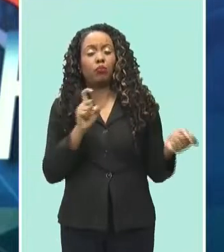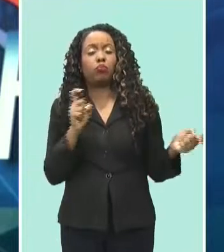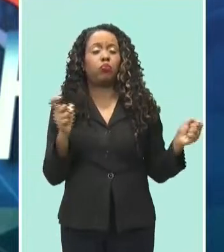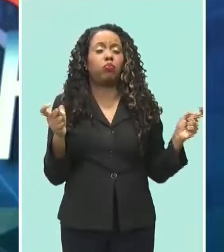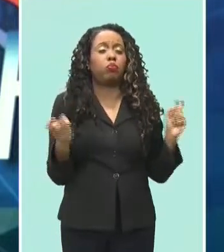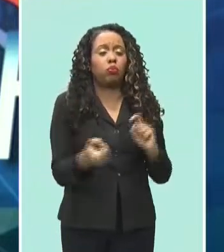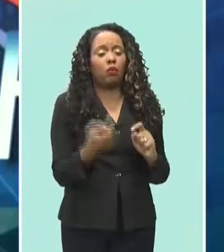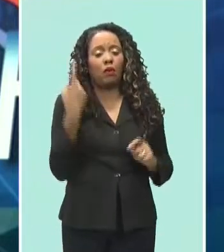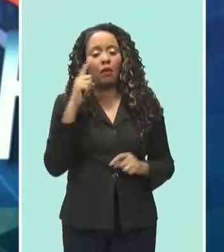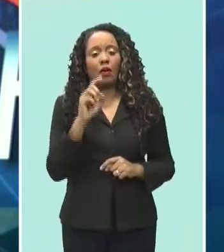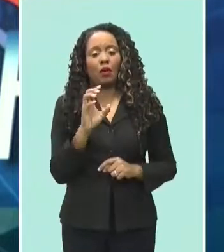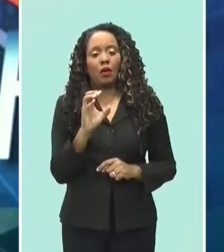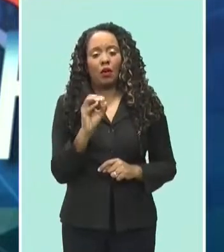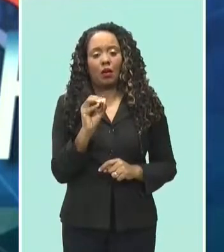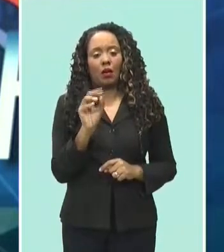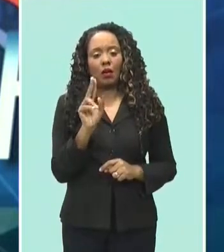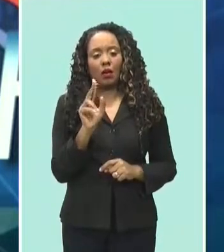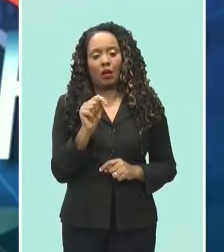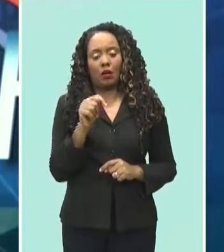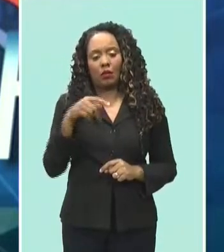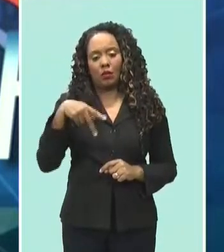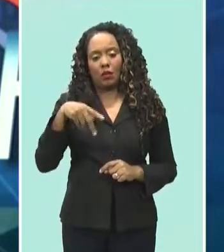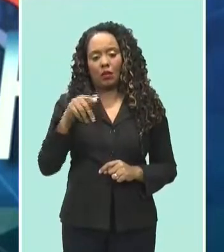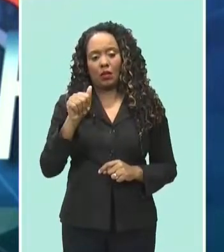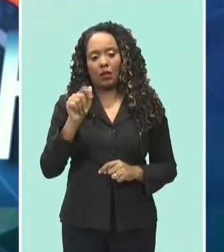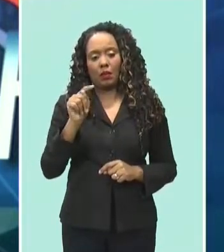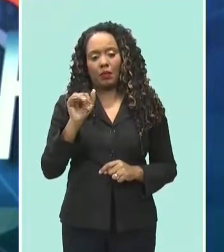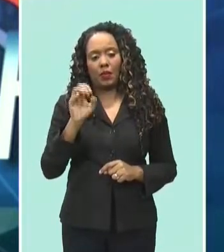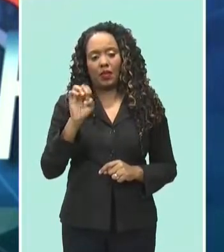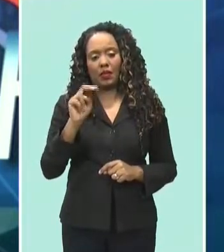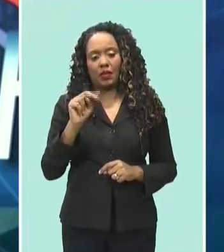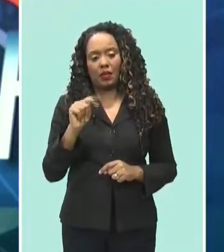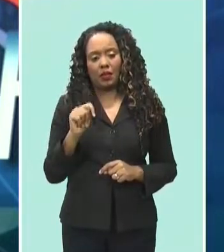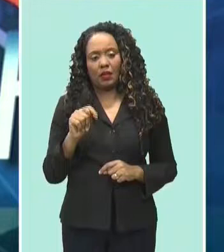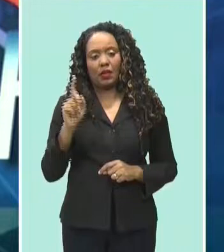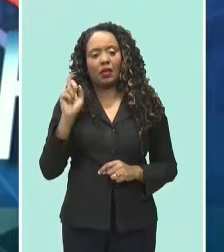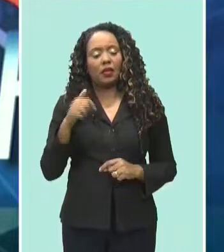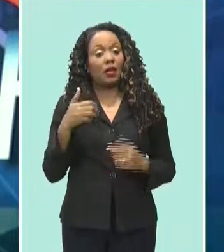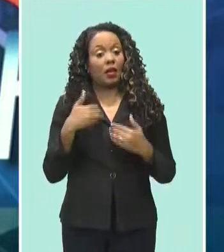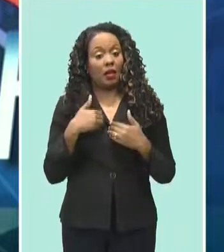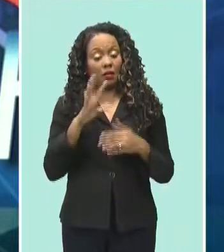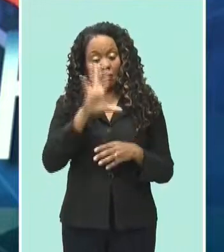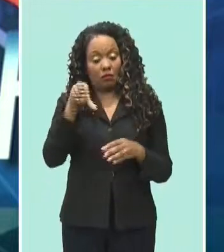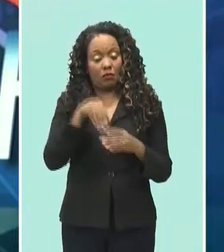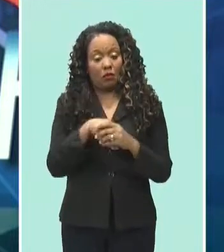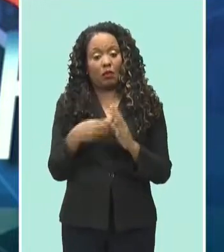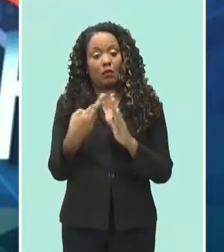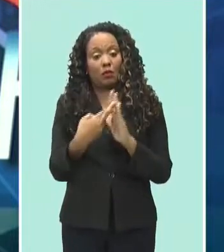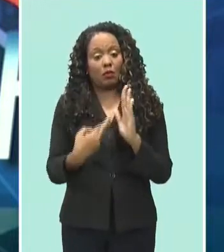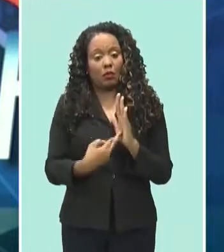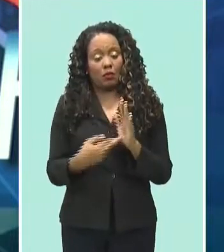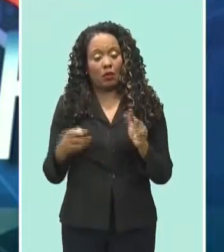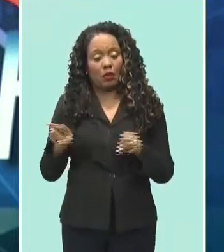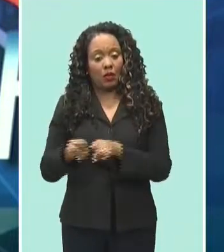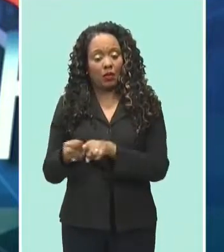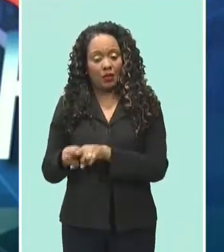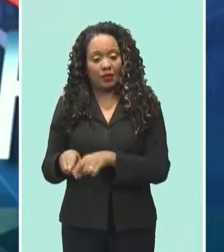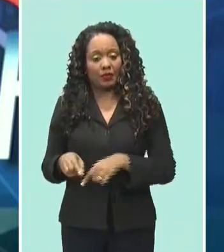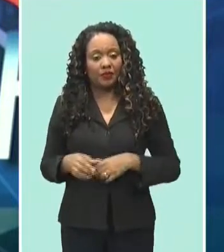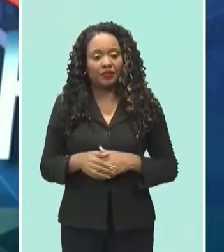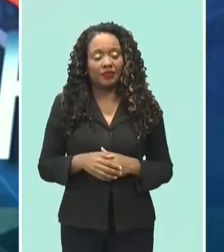clinic system at the Queen Elizabeth Hospital. She says they should accompany any data protection rules which are being